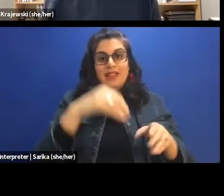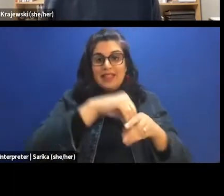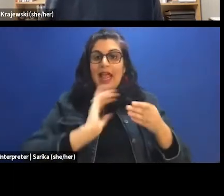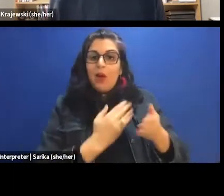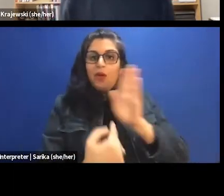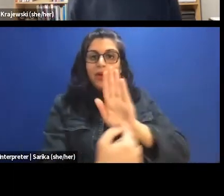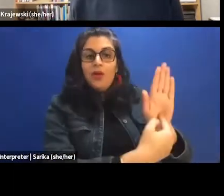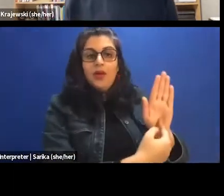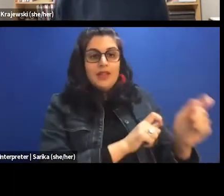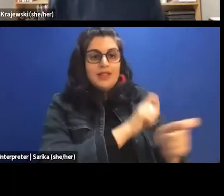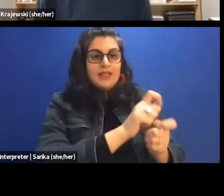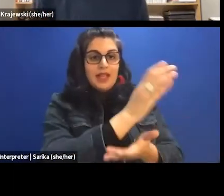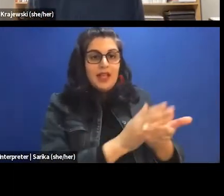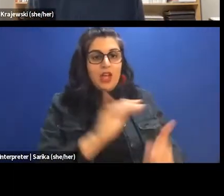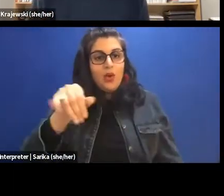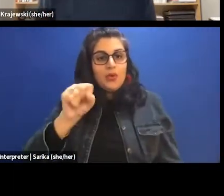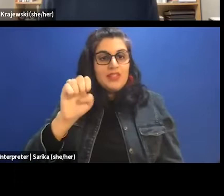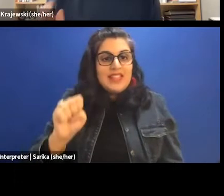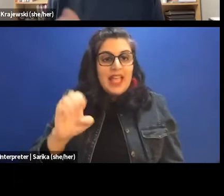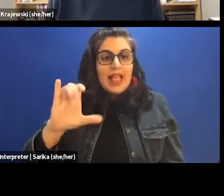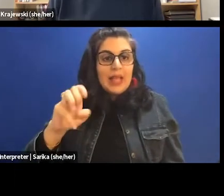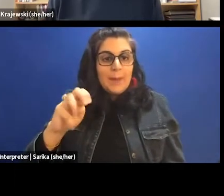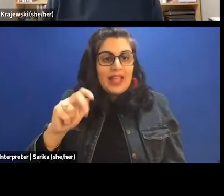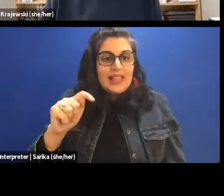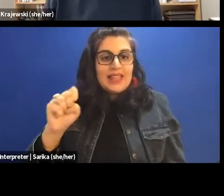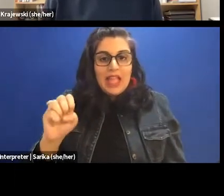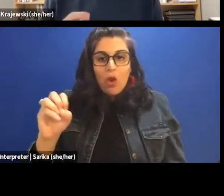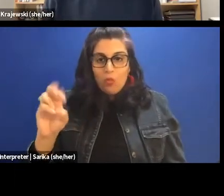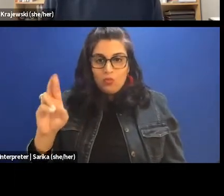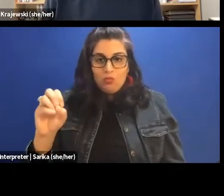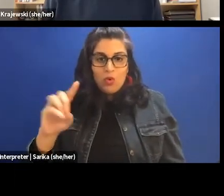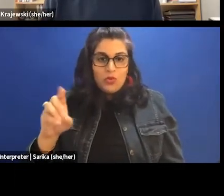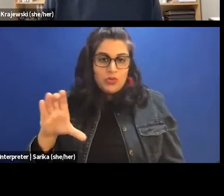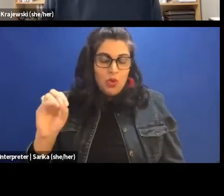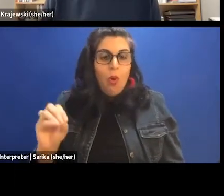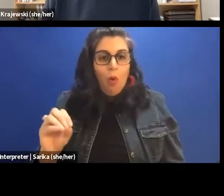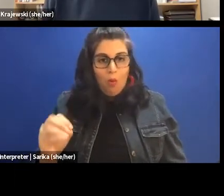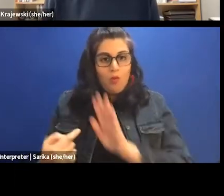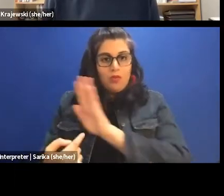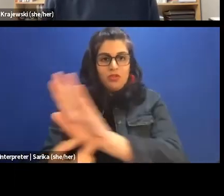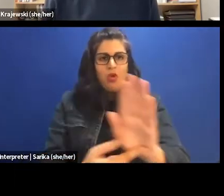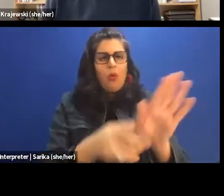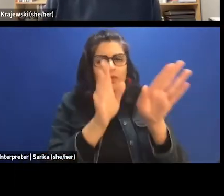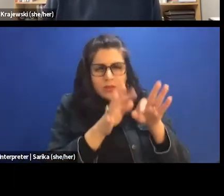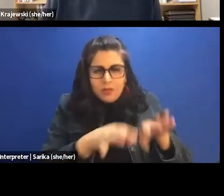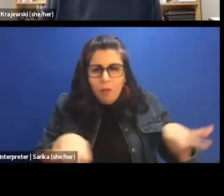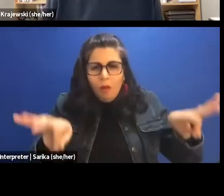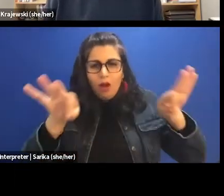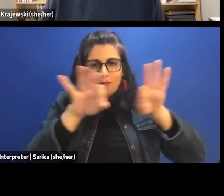suite by Jose Clemente Orozco, that likewise detail some of his important mural